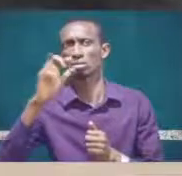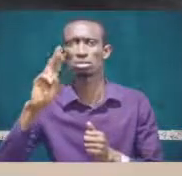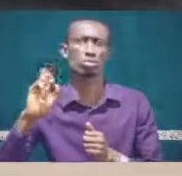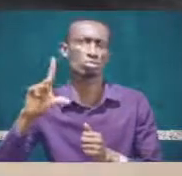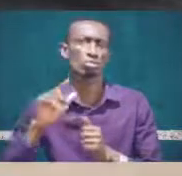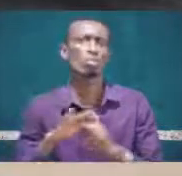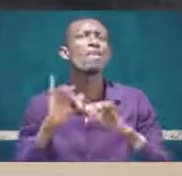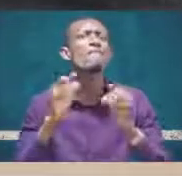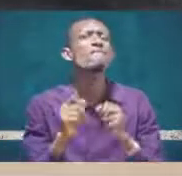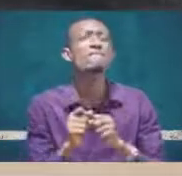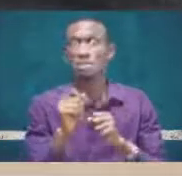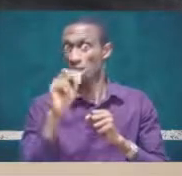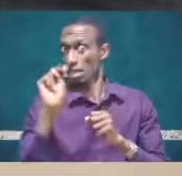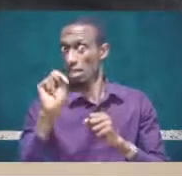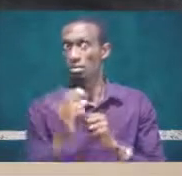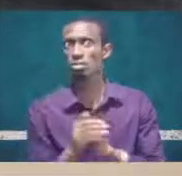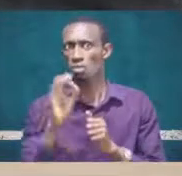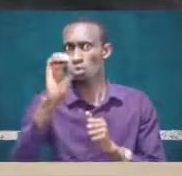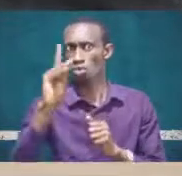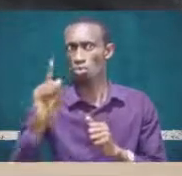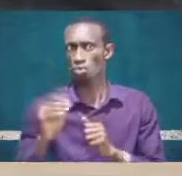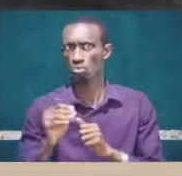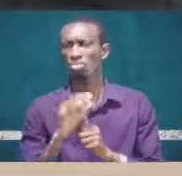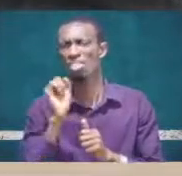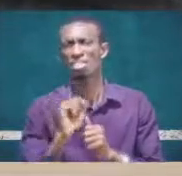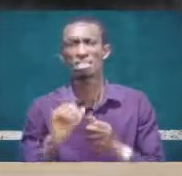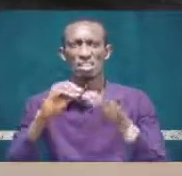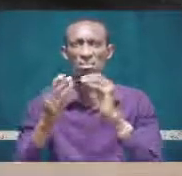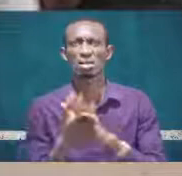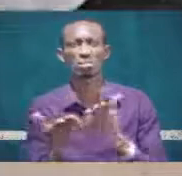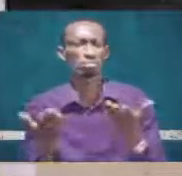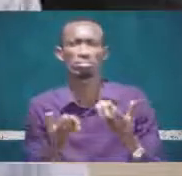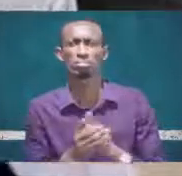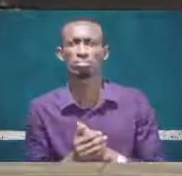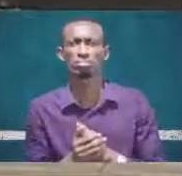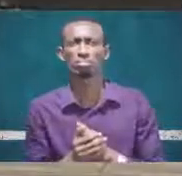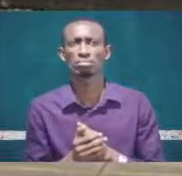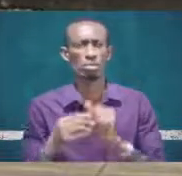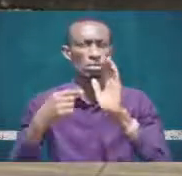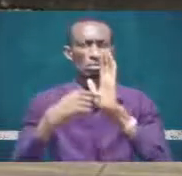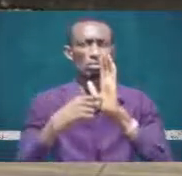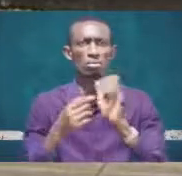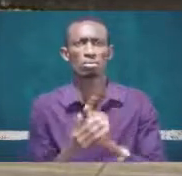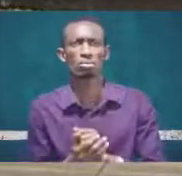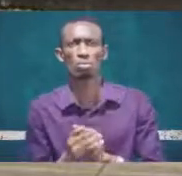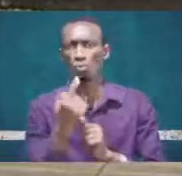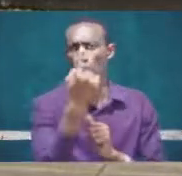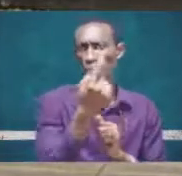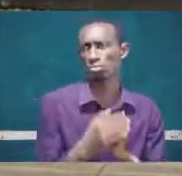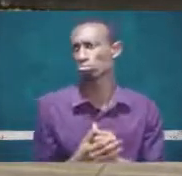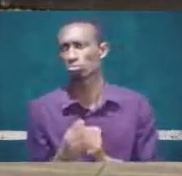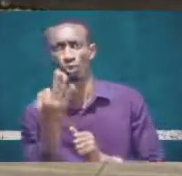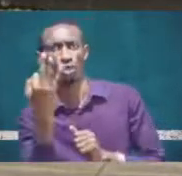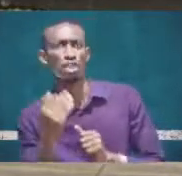where n is odd number? Odd number, understand that 1, 3,